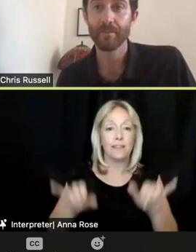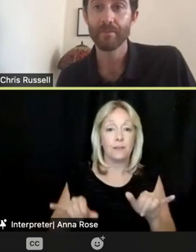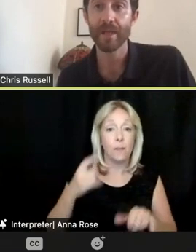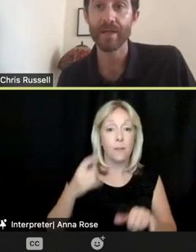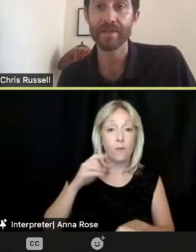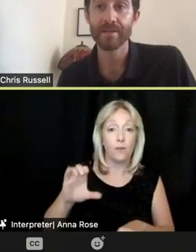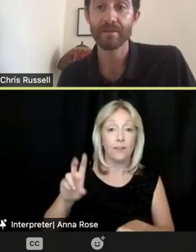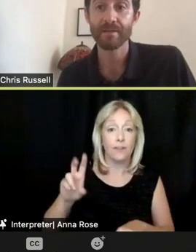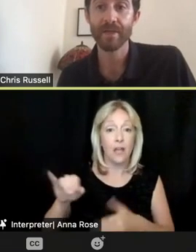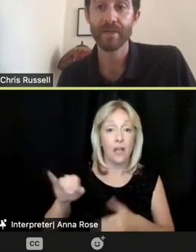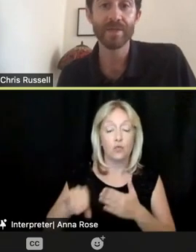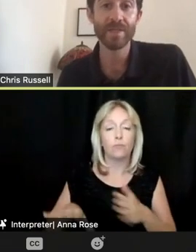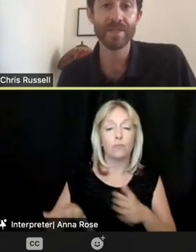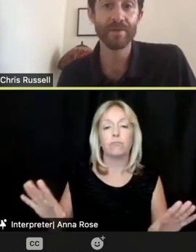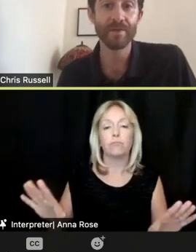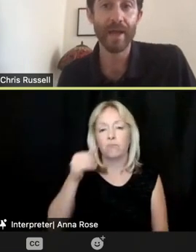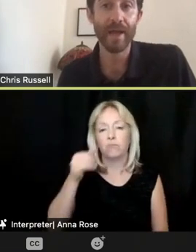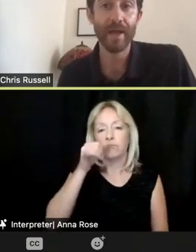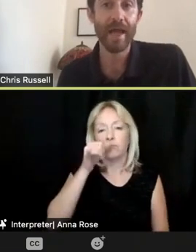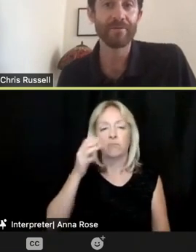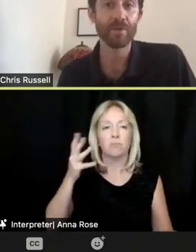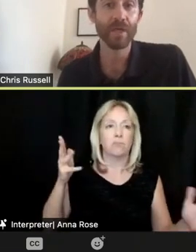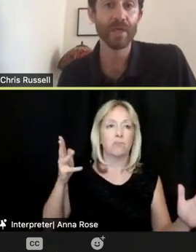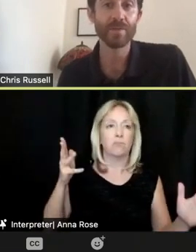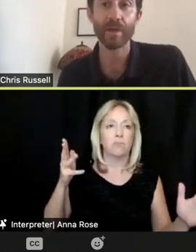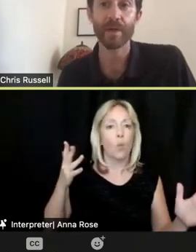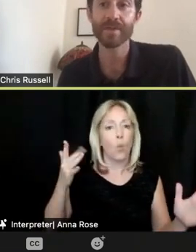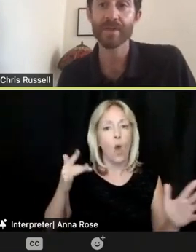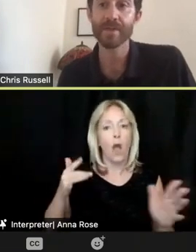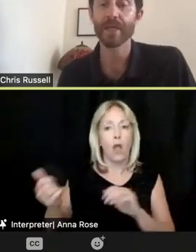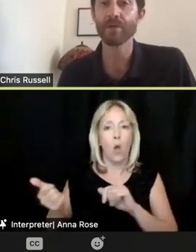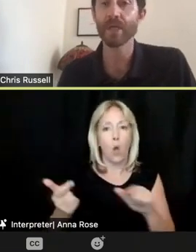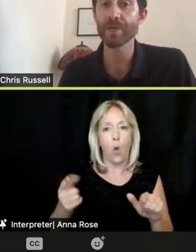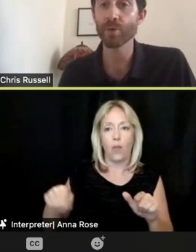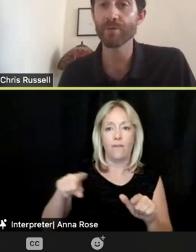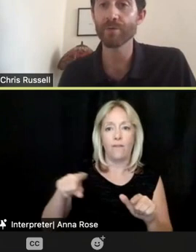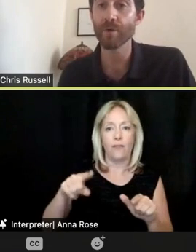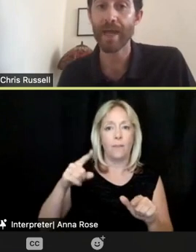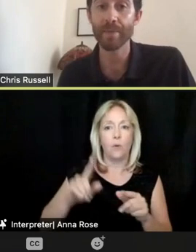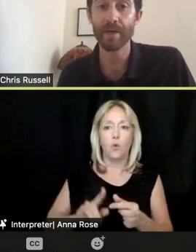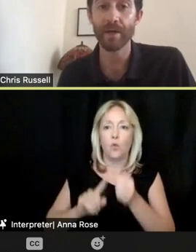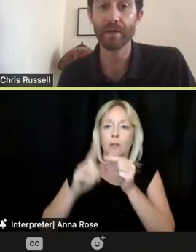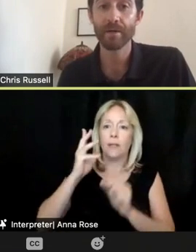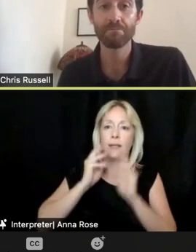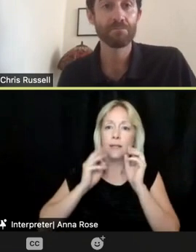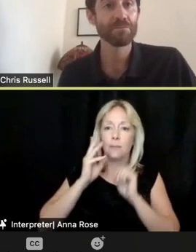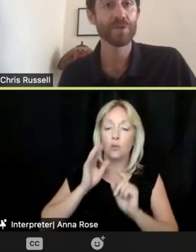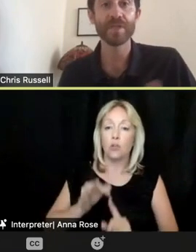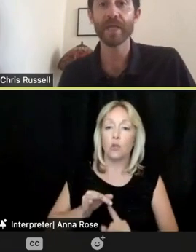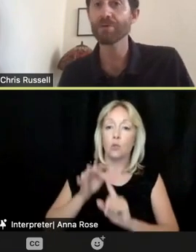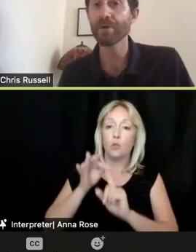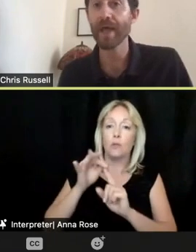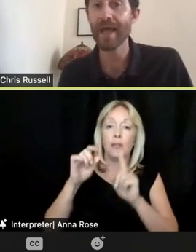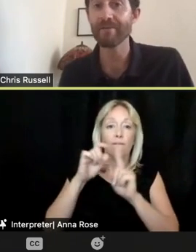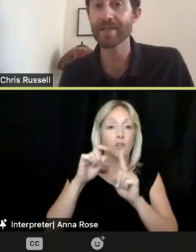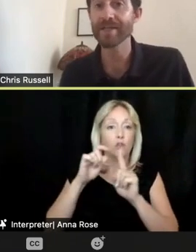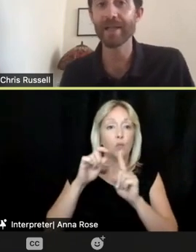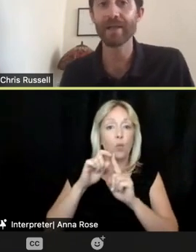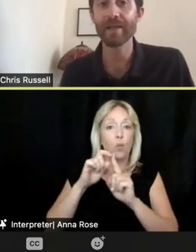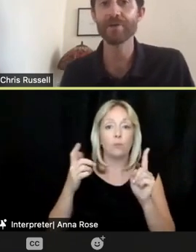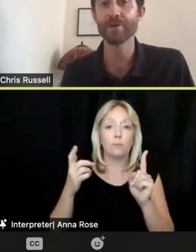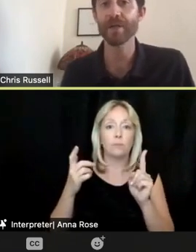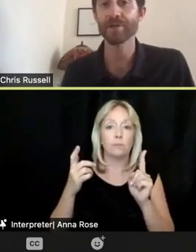concept, because kids with CVI have unique experiences and unique visual vocabulary. Just like you can't